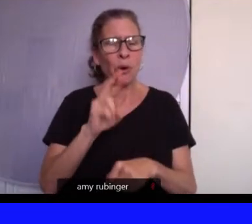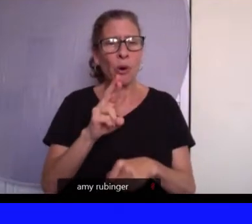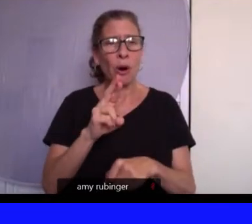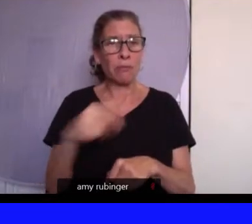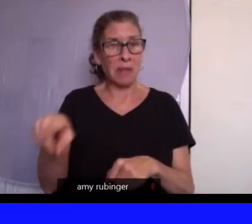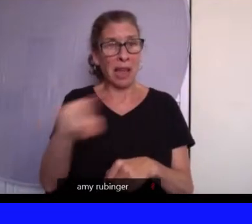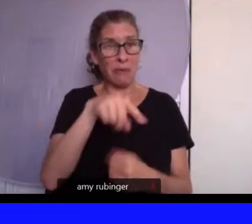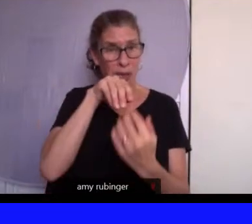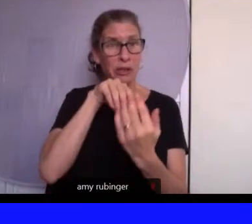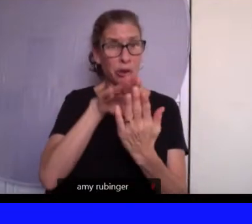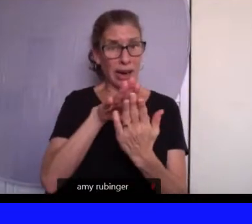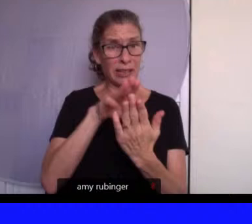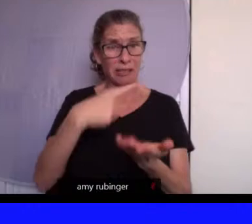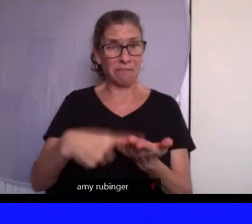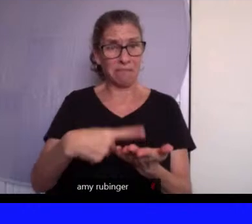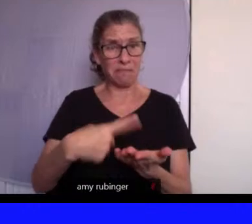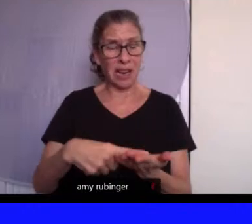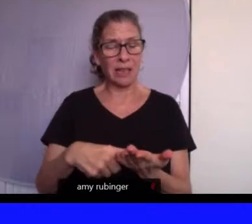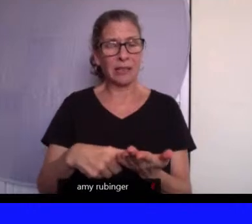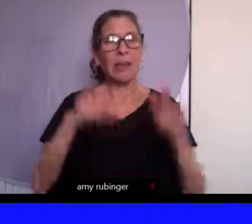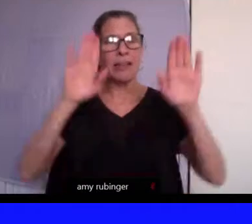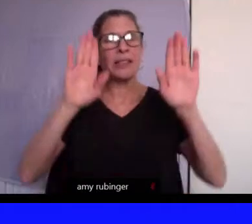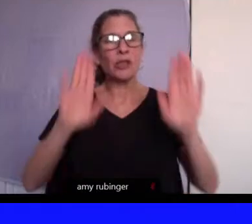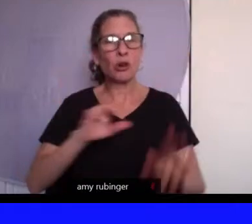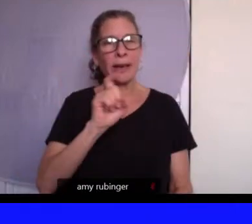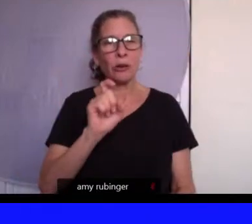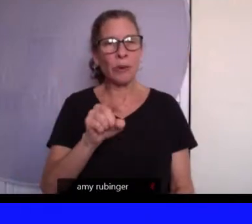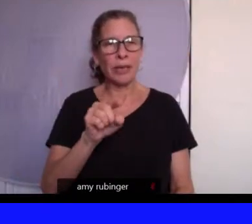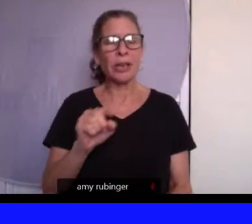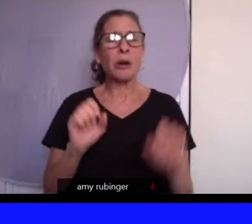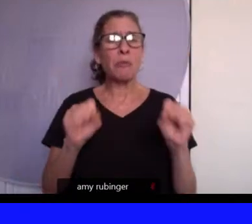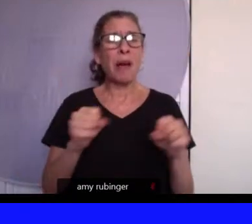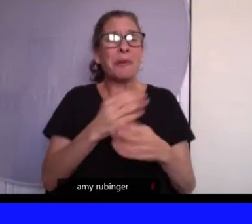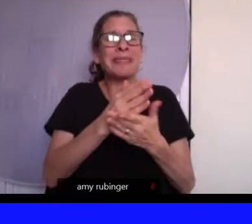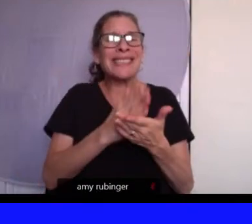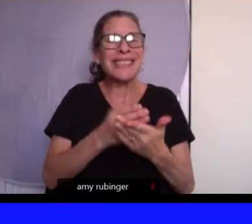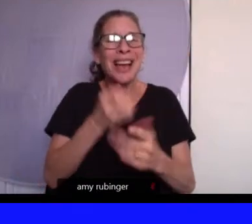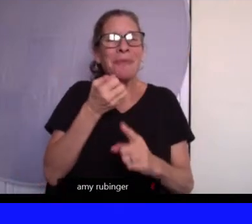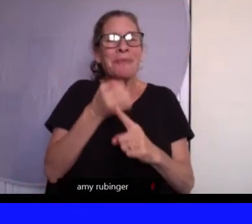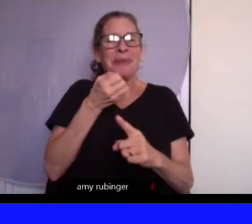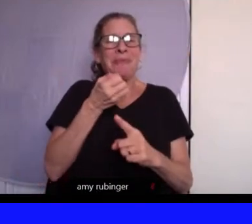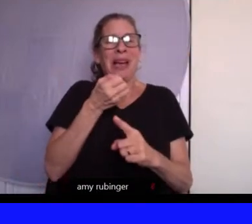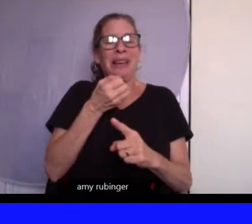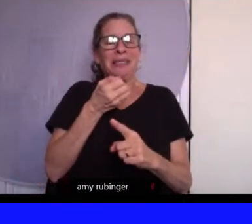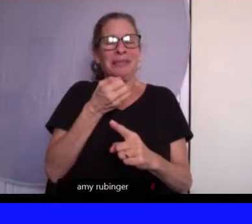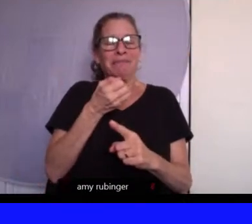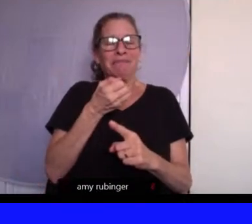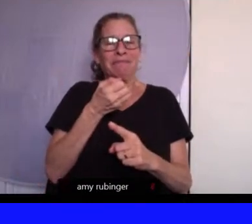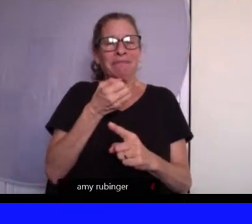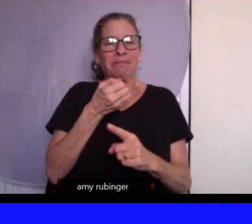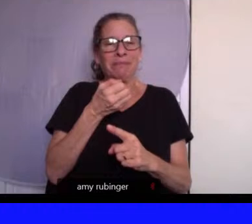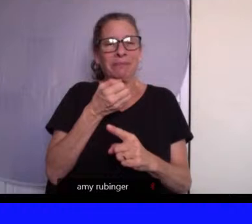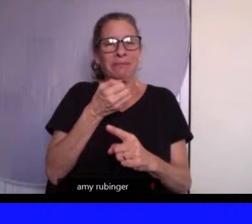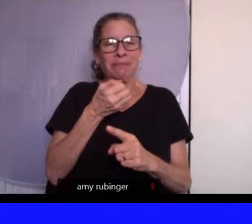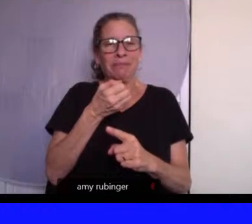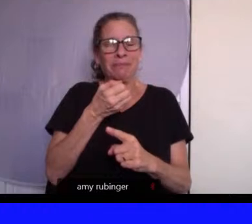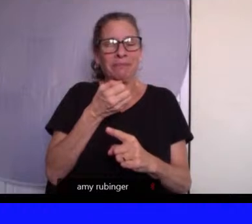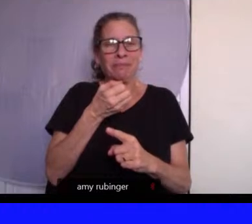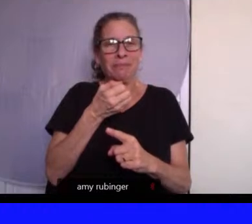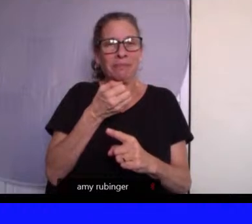find out at the end of the year, based on how many people had come in and how frequently they'd come in, if this patient was in our ACO or